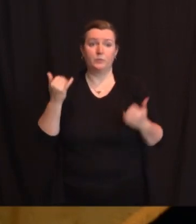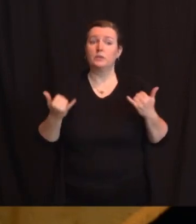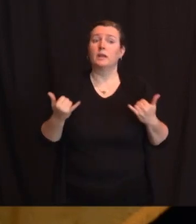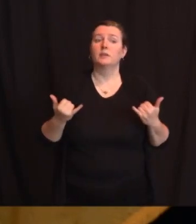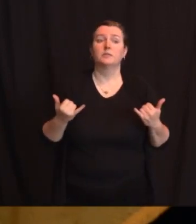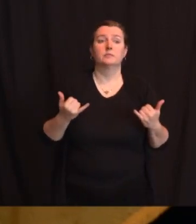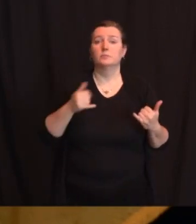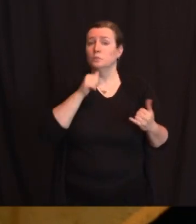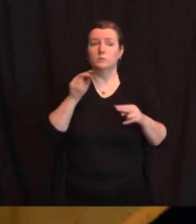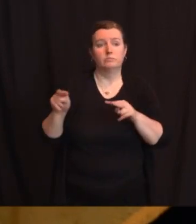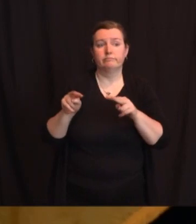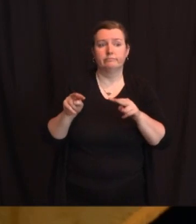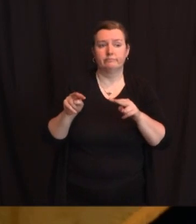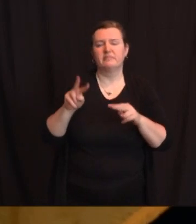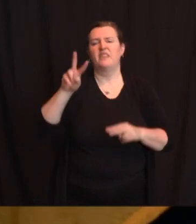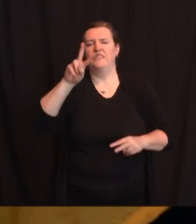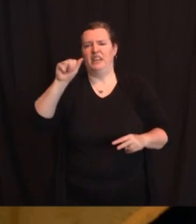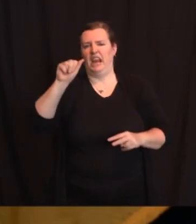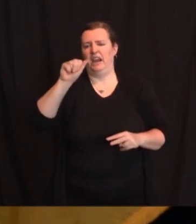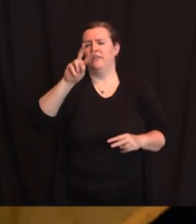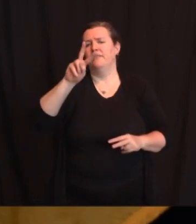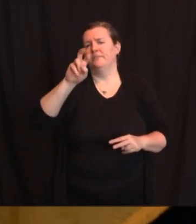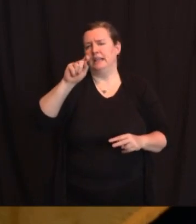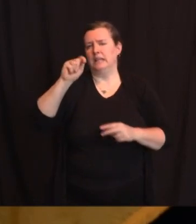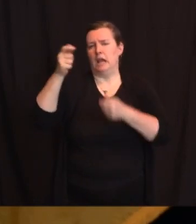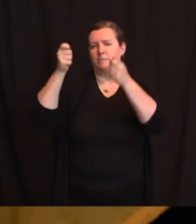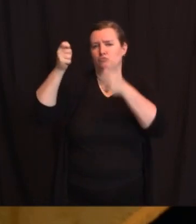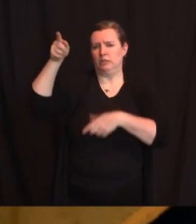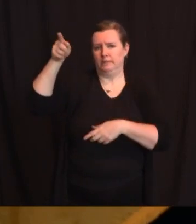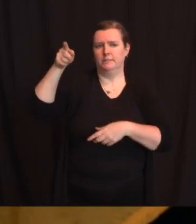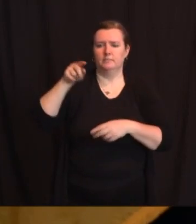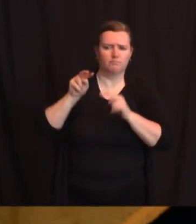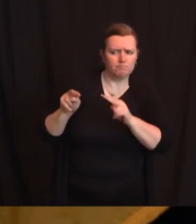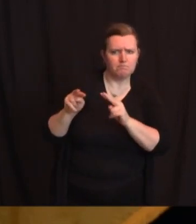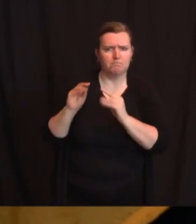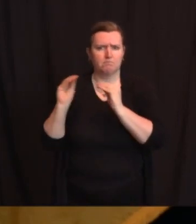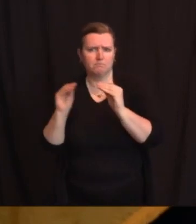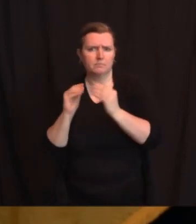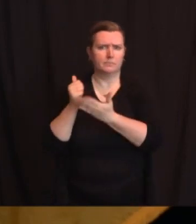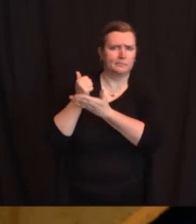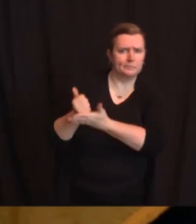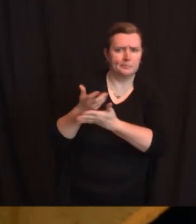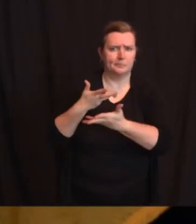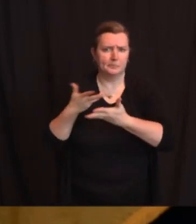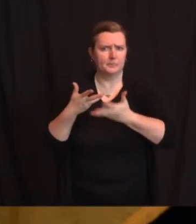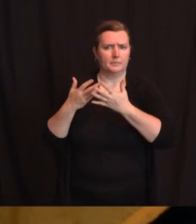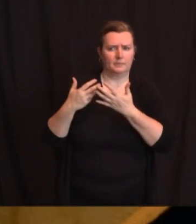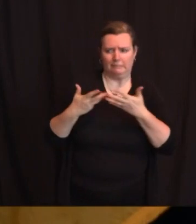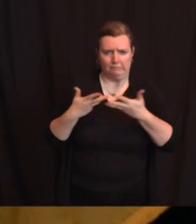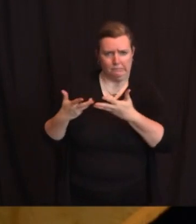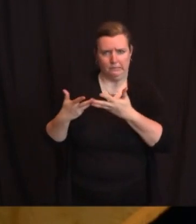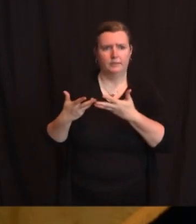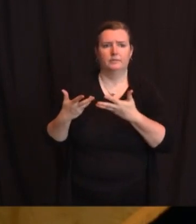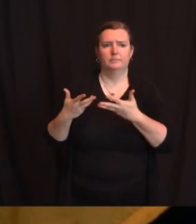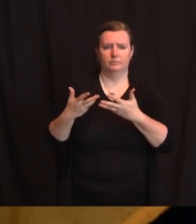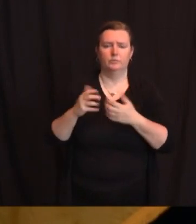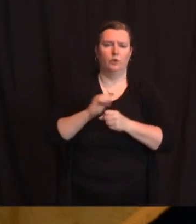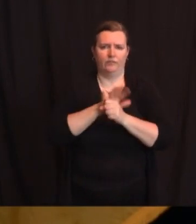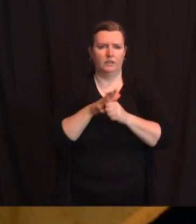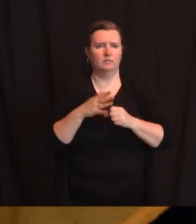VA, the administration. Their help in education and training, administration and leadership has been